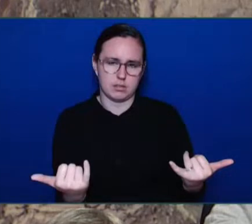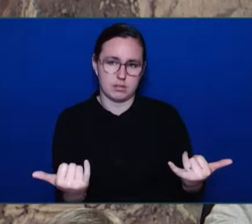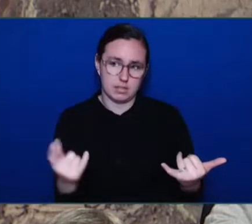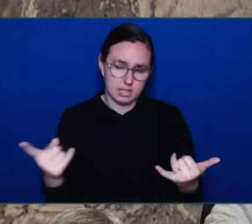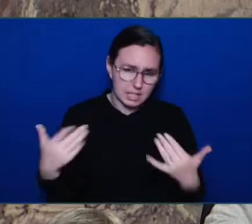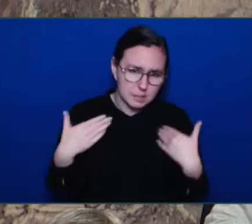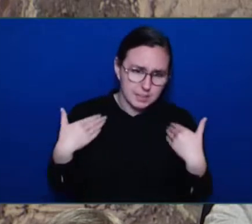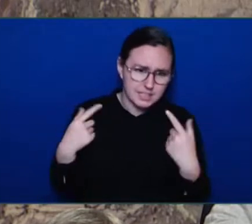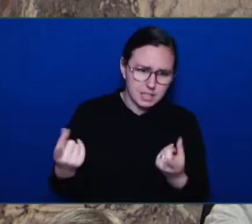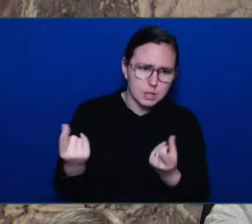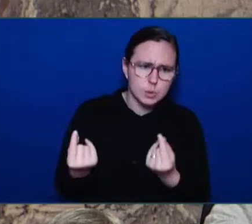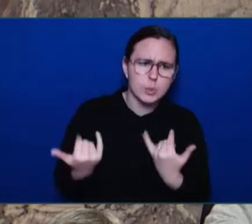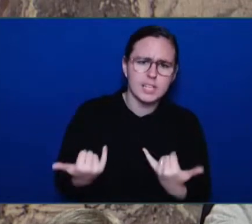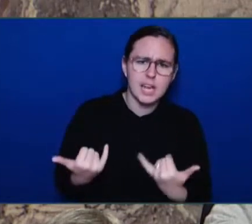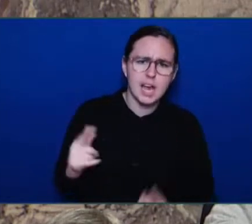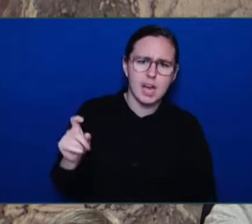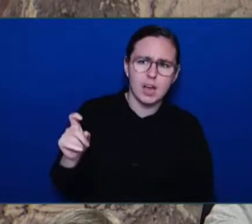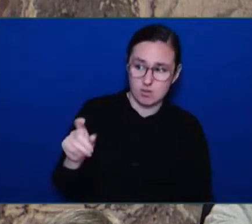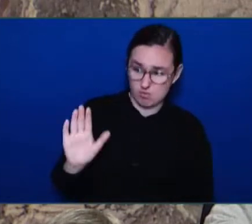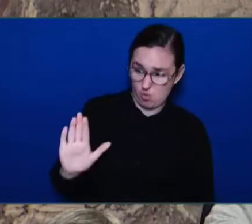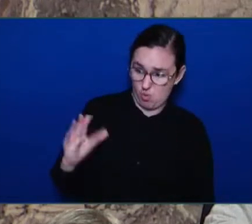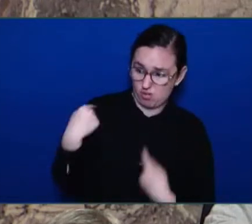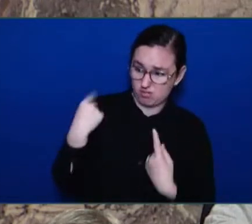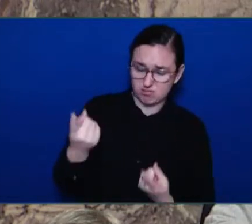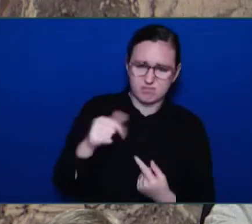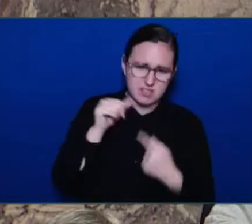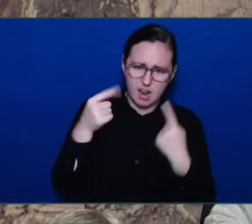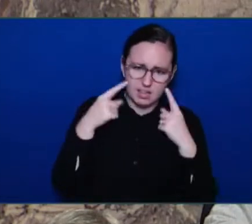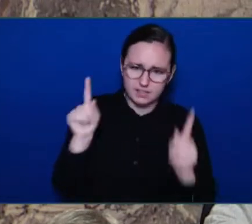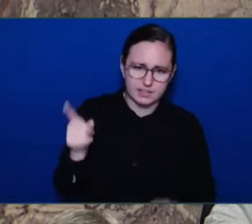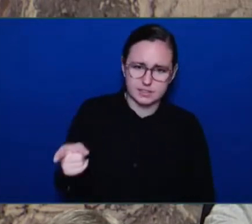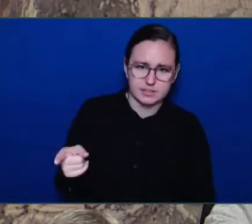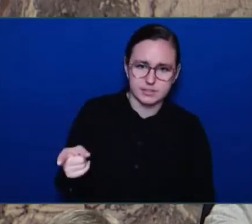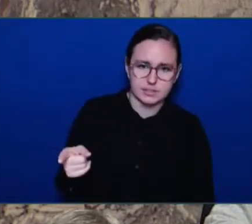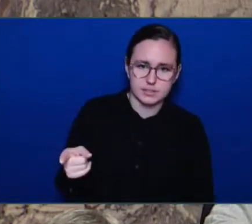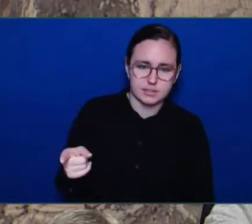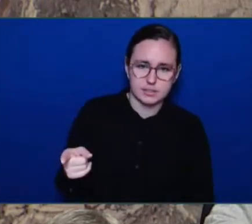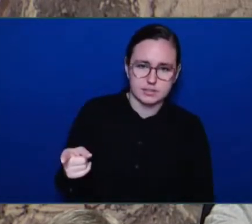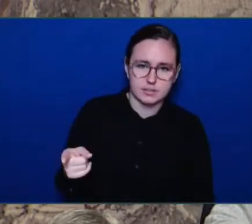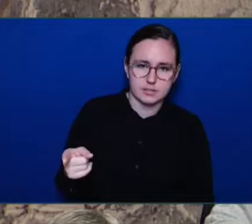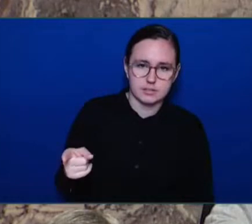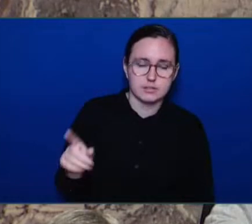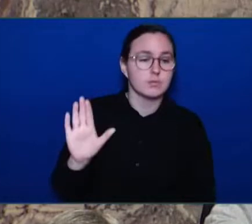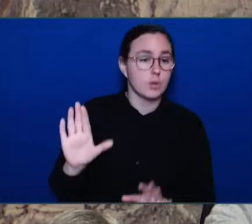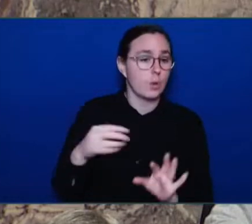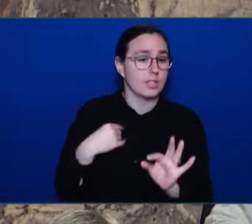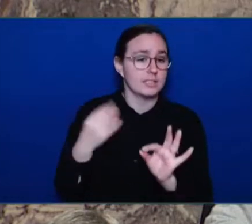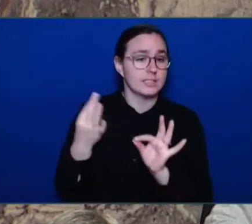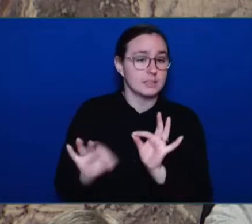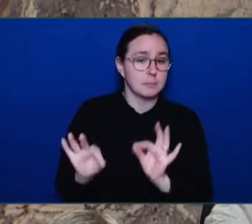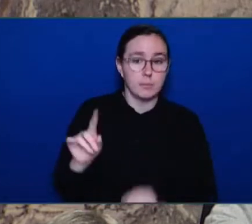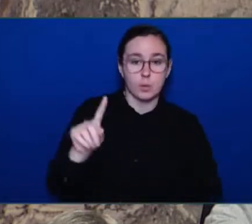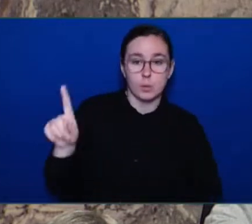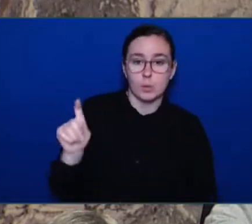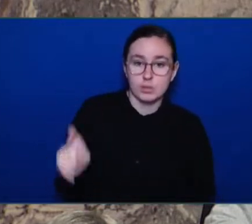The question is simple. Will the minister support mandatory treatment? Yes or